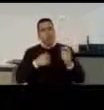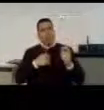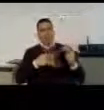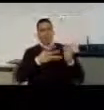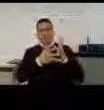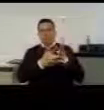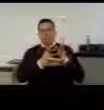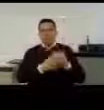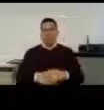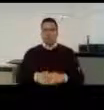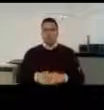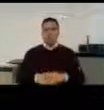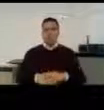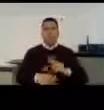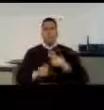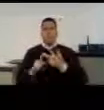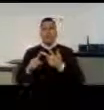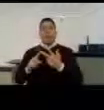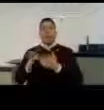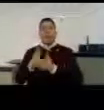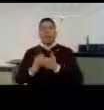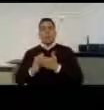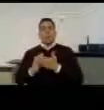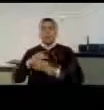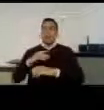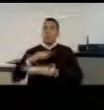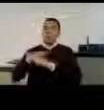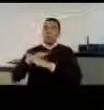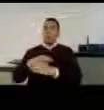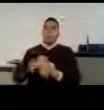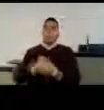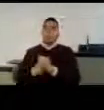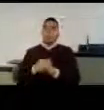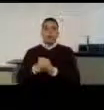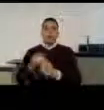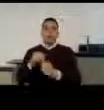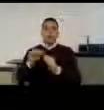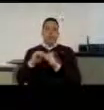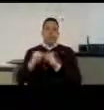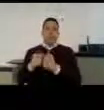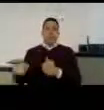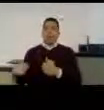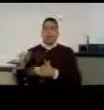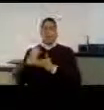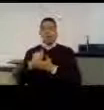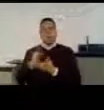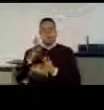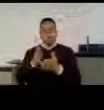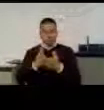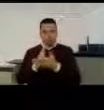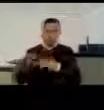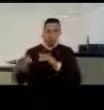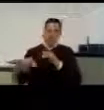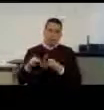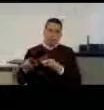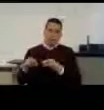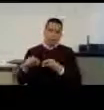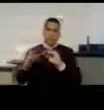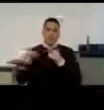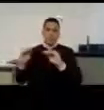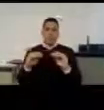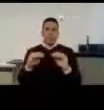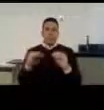to shape policy. And then the third component are the protection and advocacy agencies. They're the people who help you know your rights and your